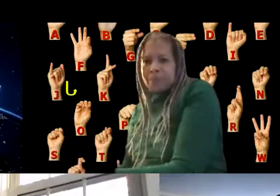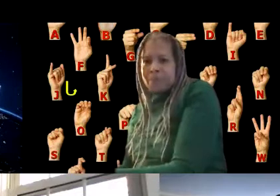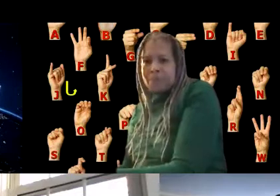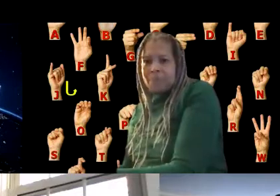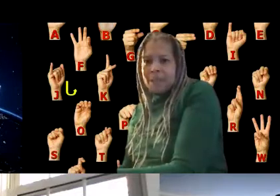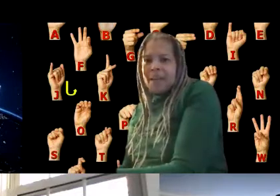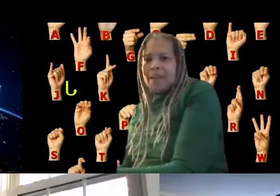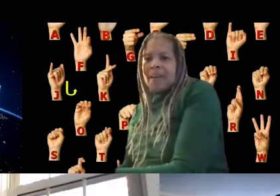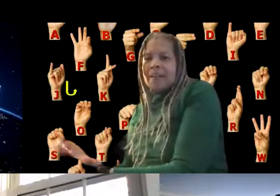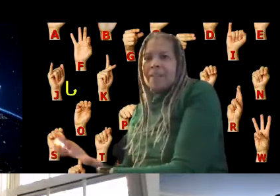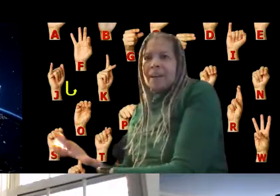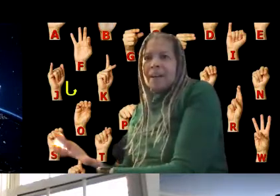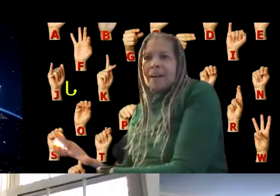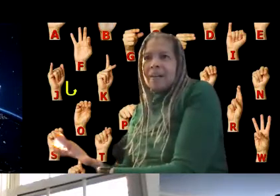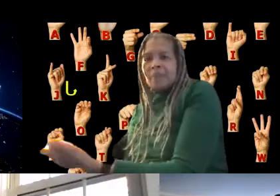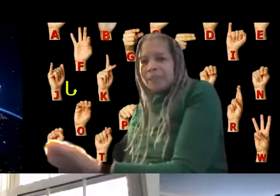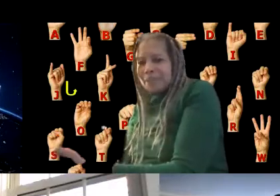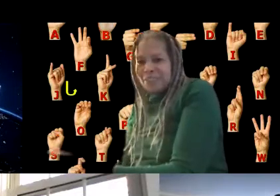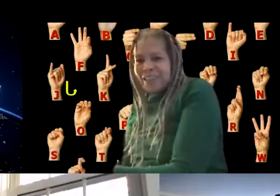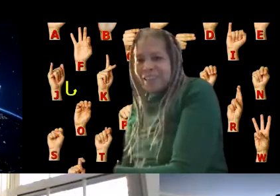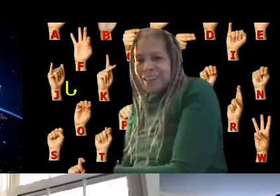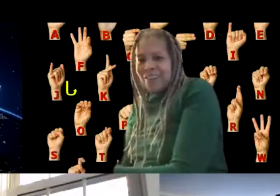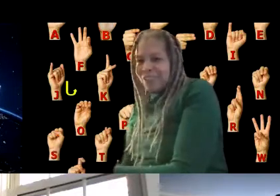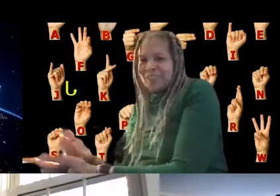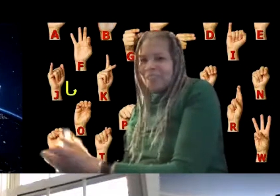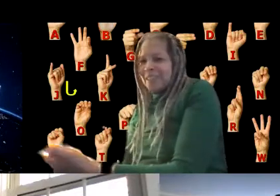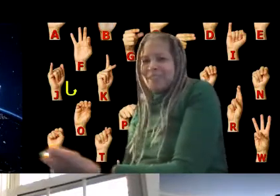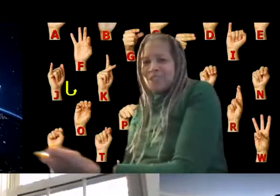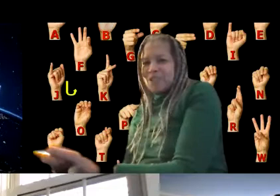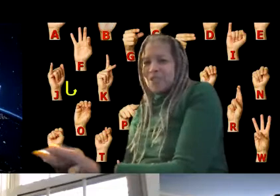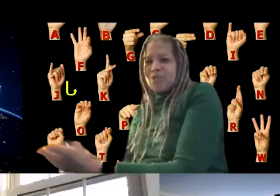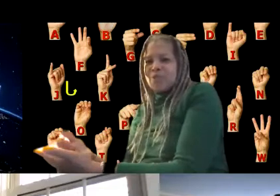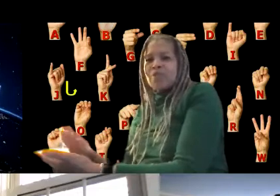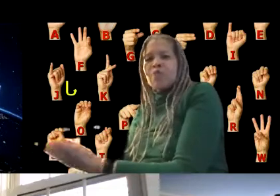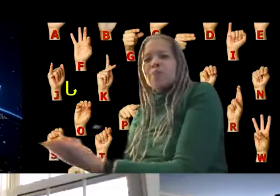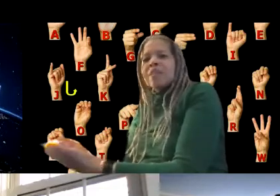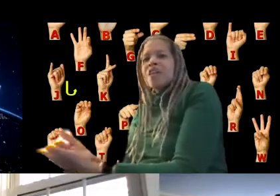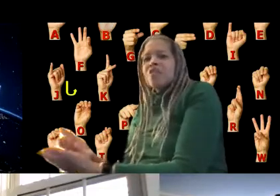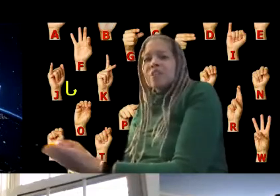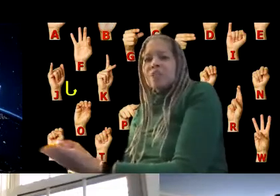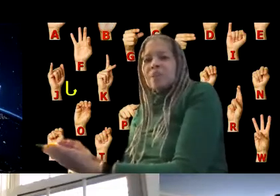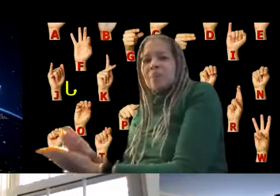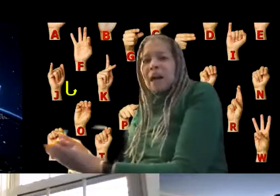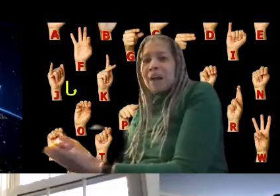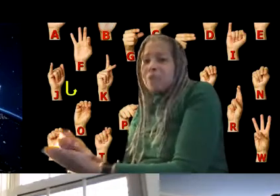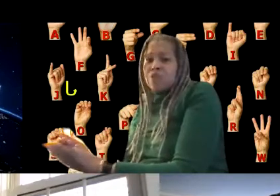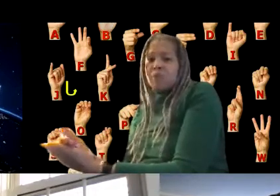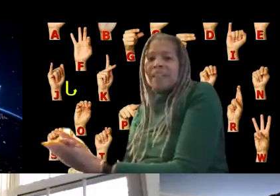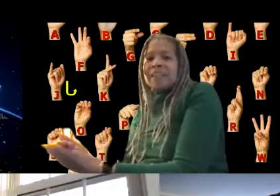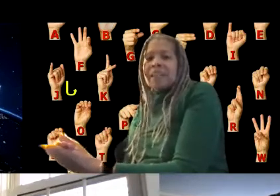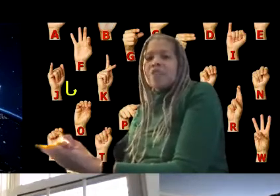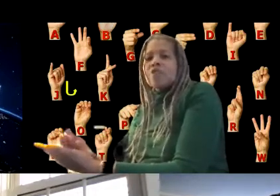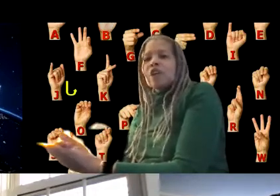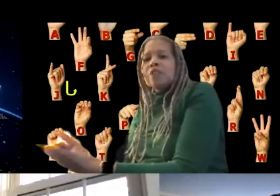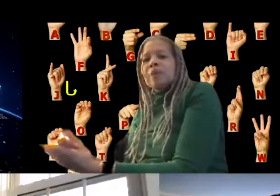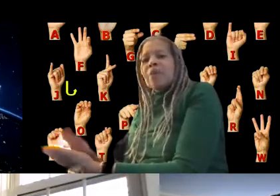other, and one of the other chats I had yesterday, you got to listen to too. It's a woman, she lives in Dubai, but she's from